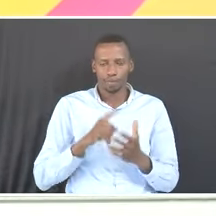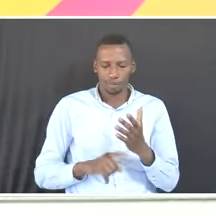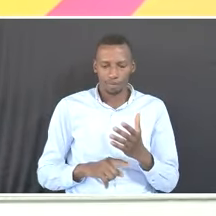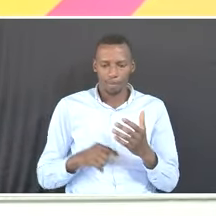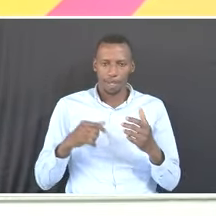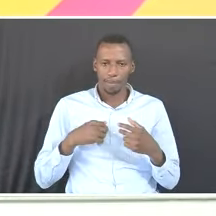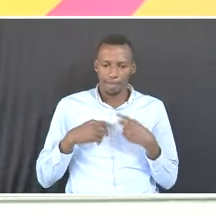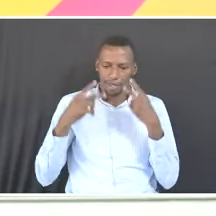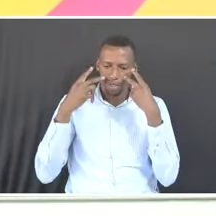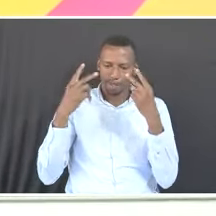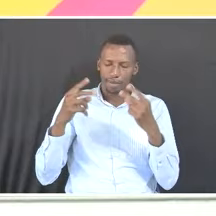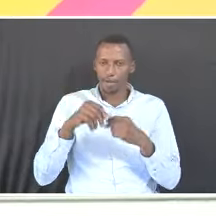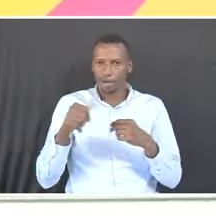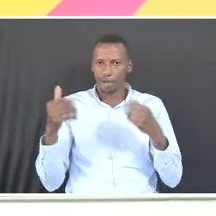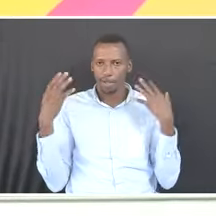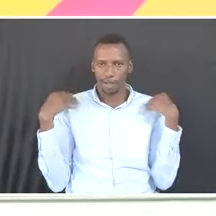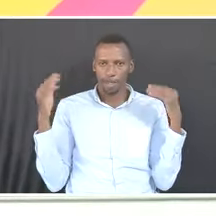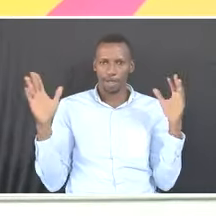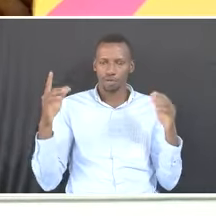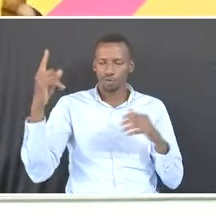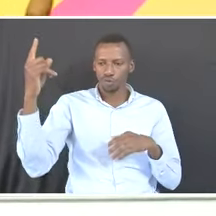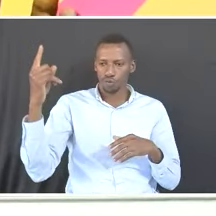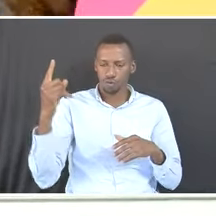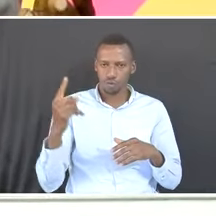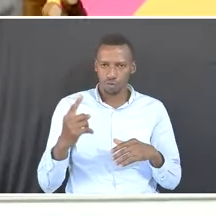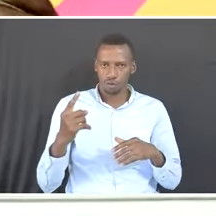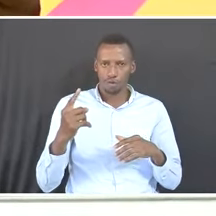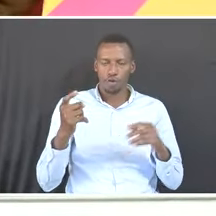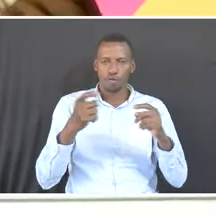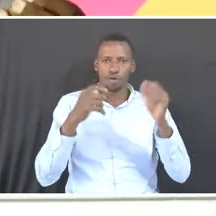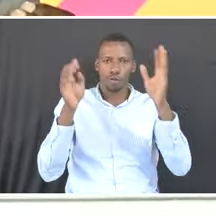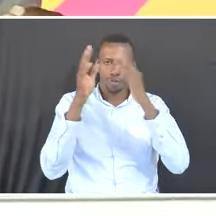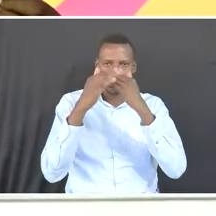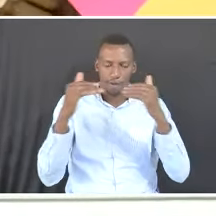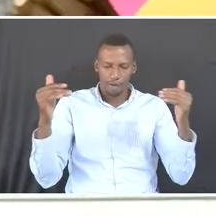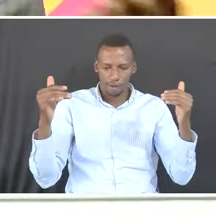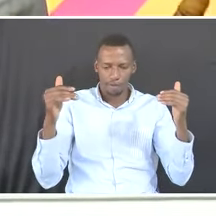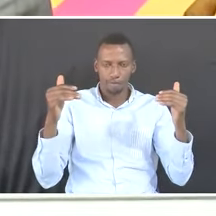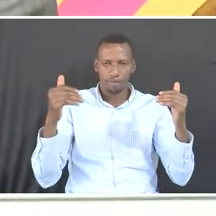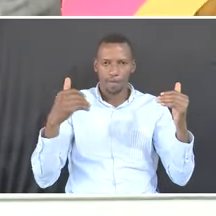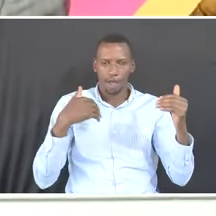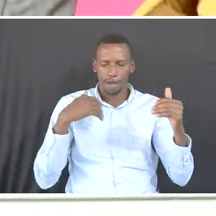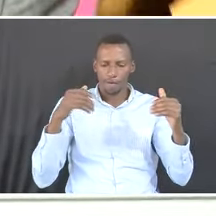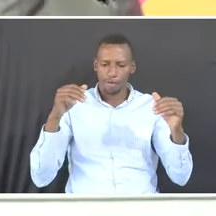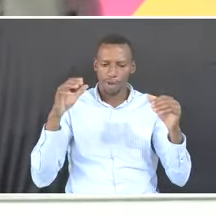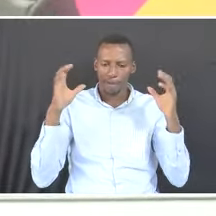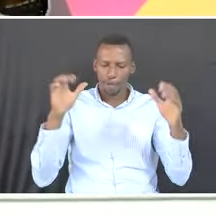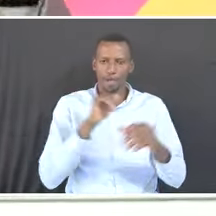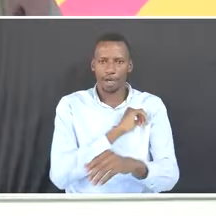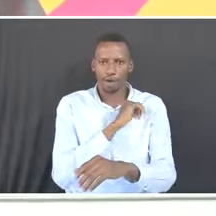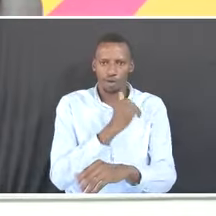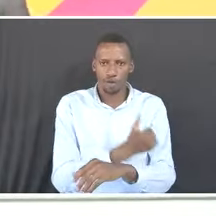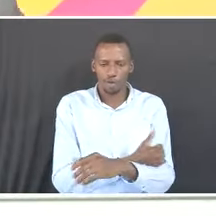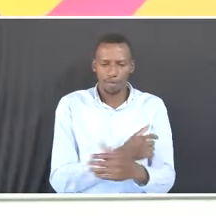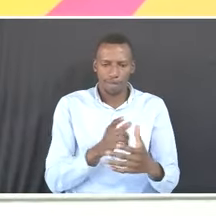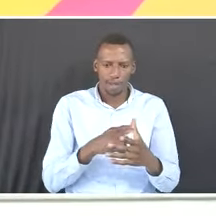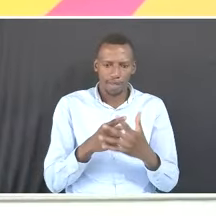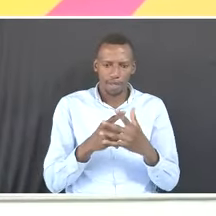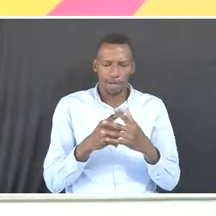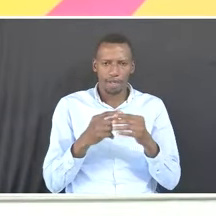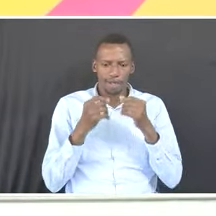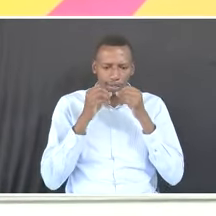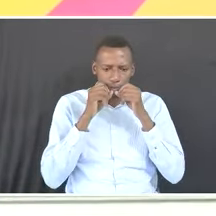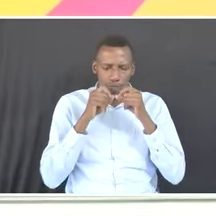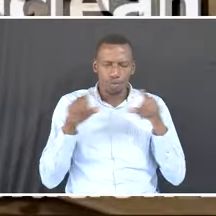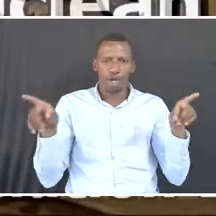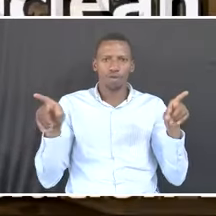angel coming down from heaven, having great authority, and the earth was illuminated with his glory. And they cried mightily with a loud